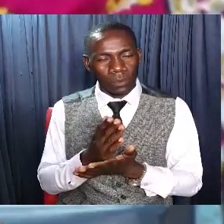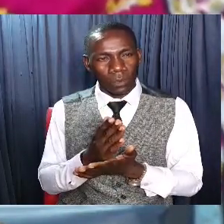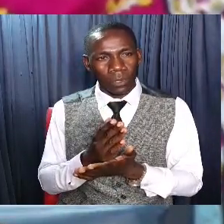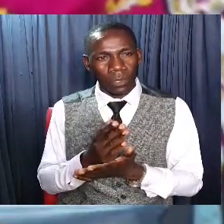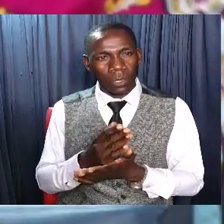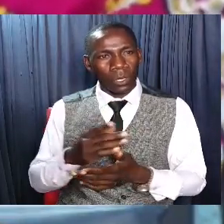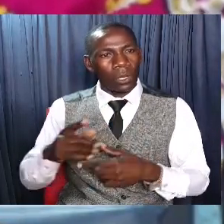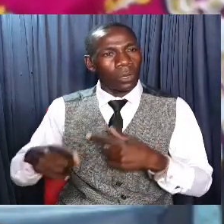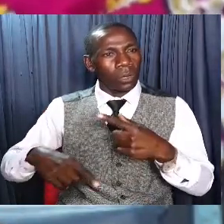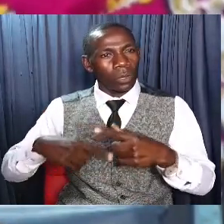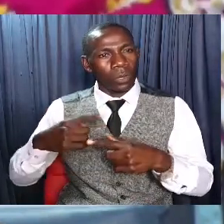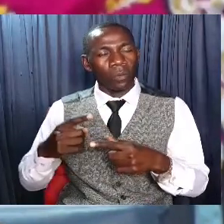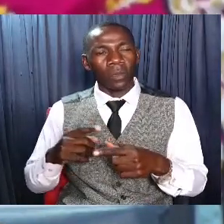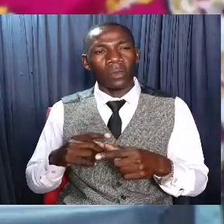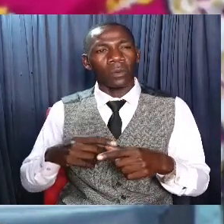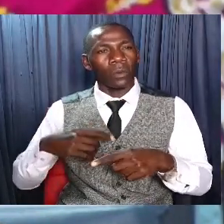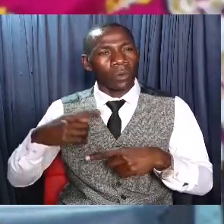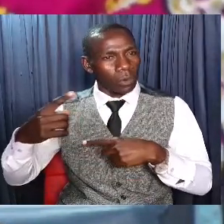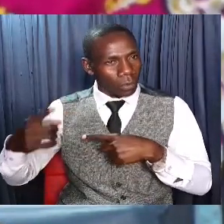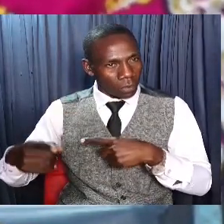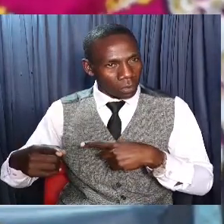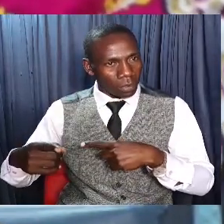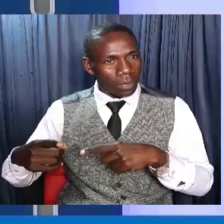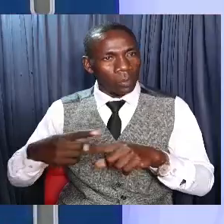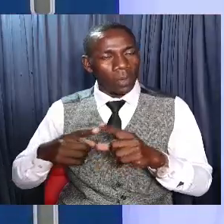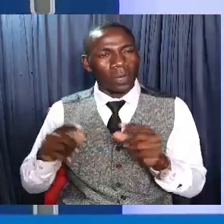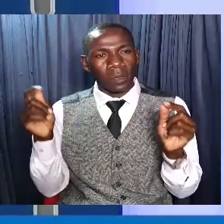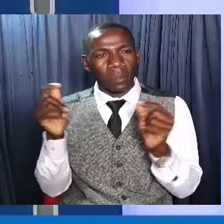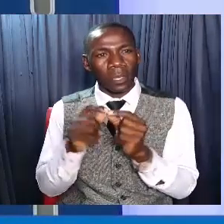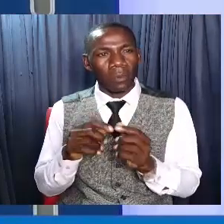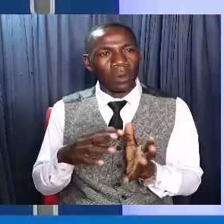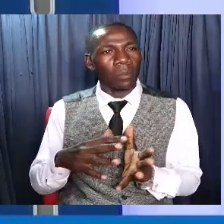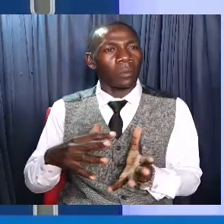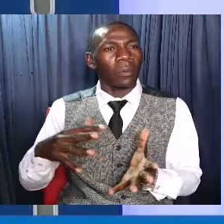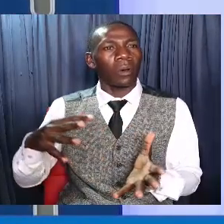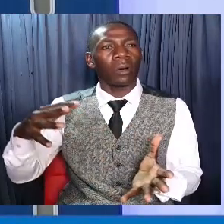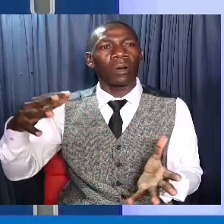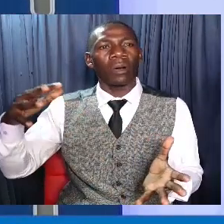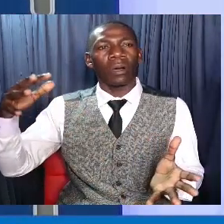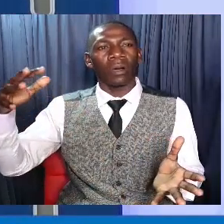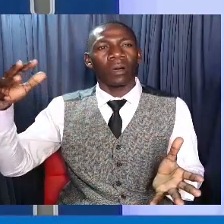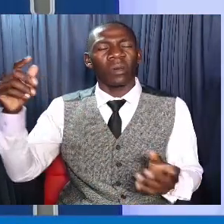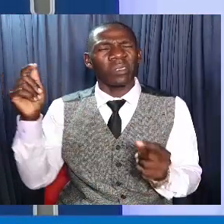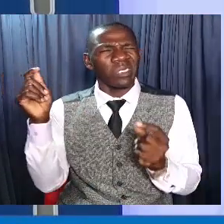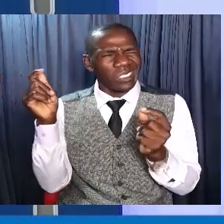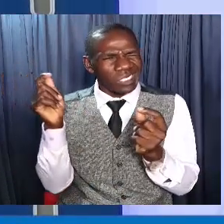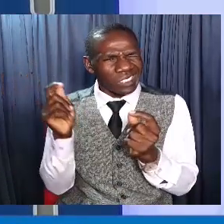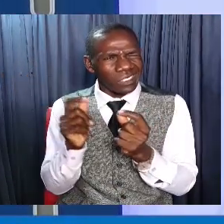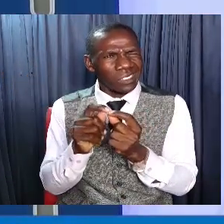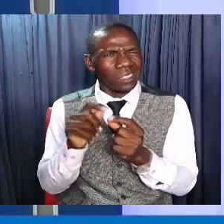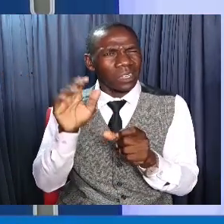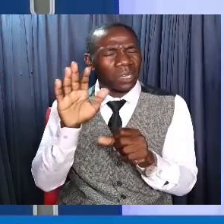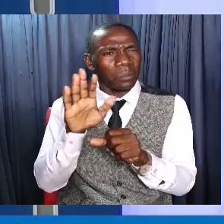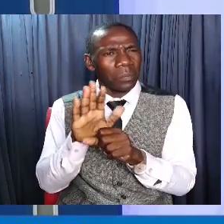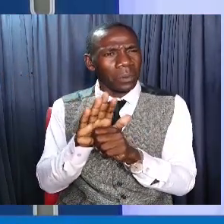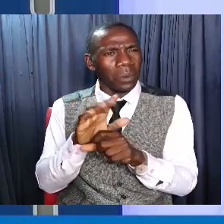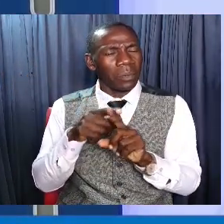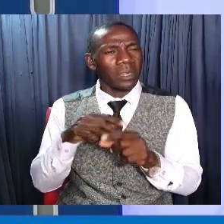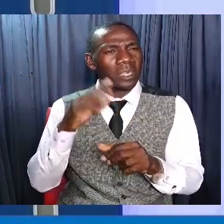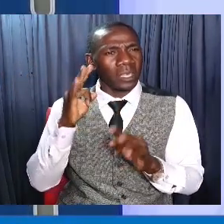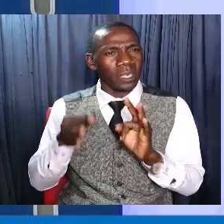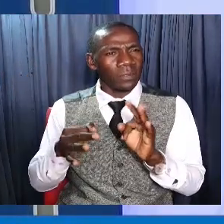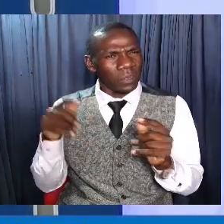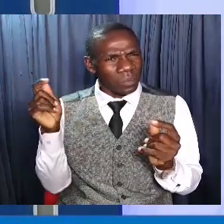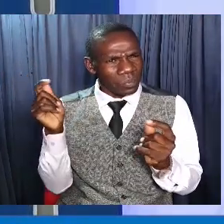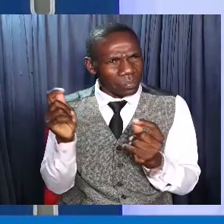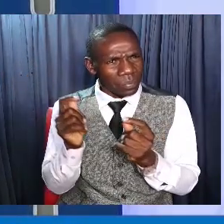Enda vitazidi, uchungu utazidi. The pain will be double and double. Utaumwa sana lakini hata ukiumwa sana. It will be too much but